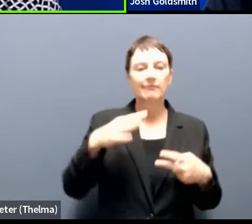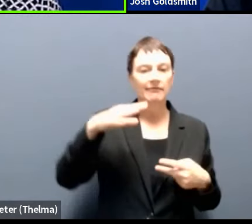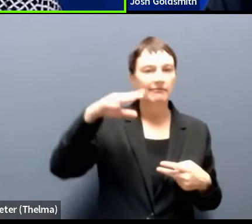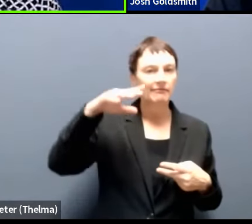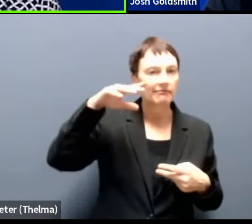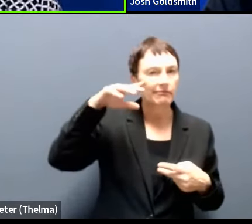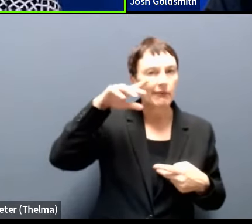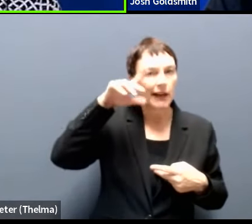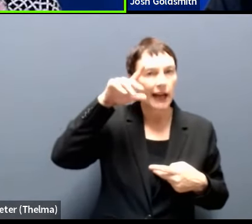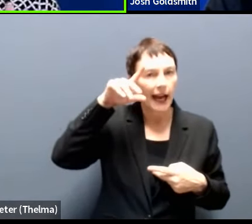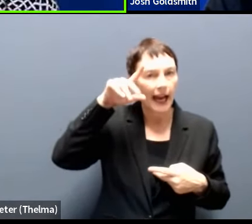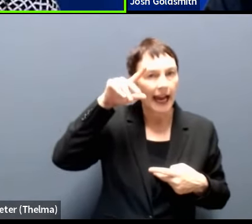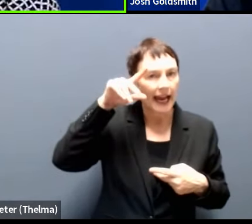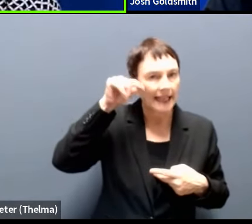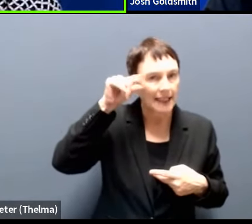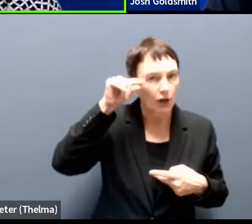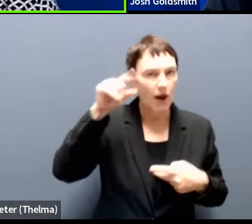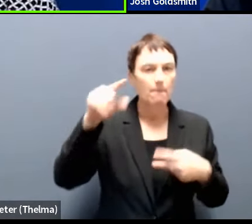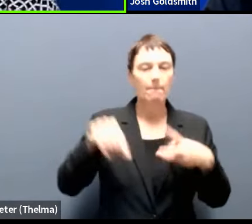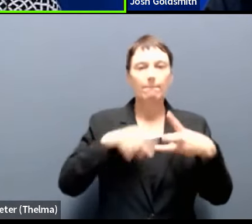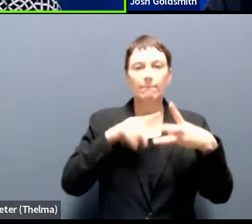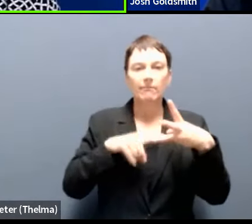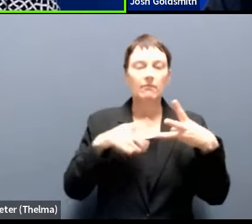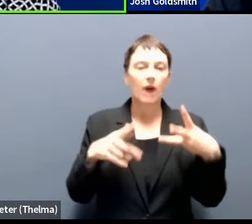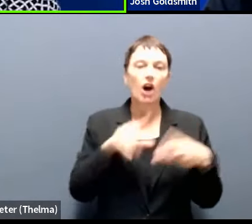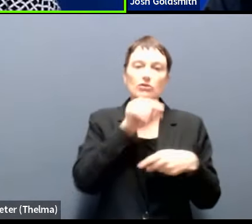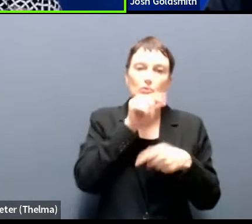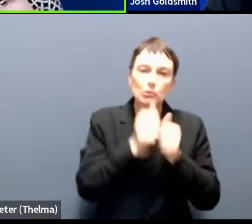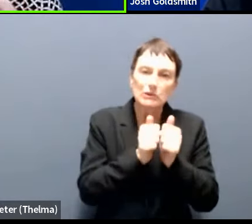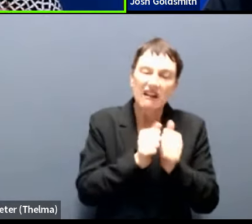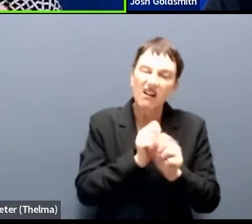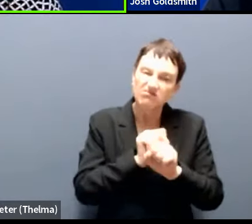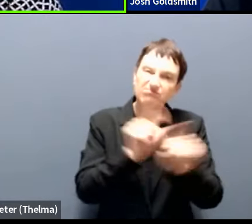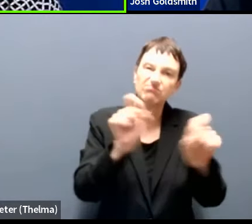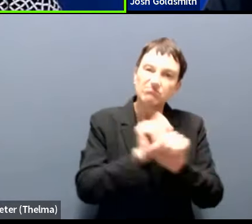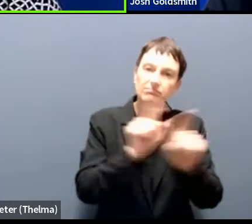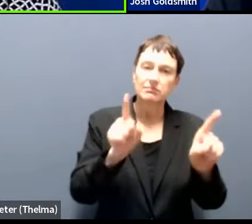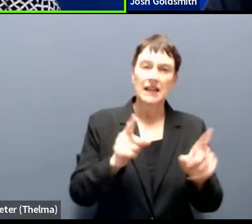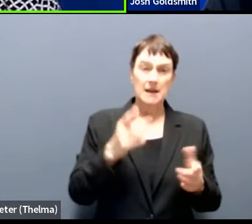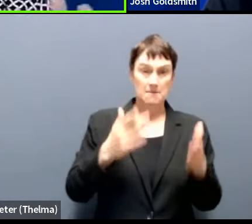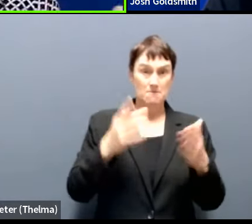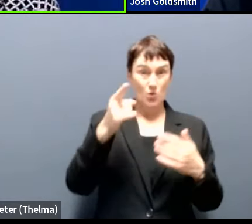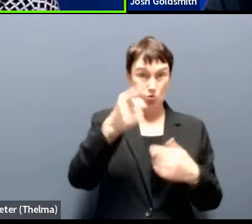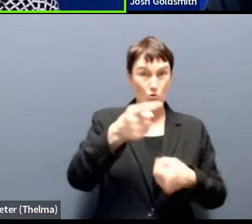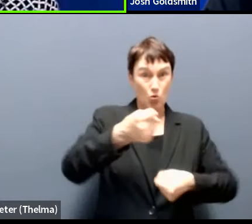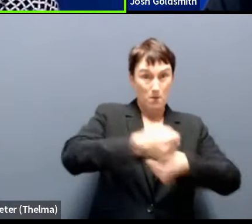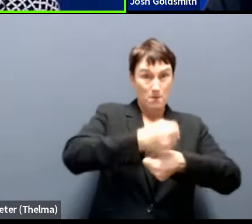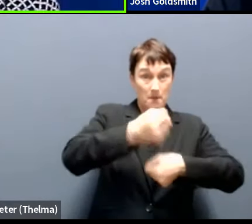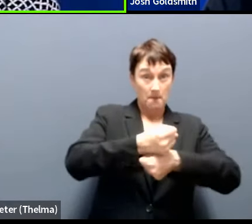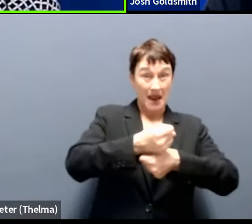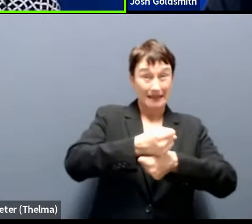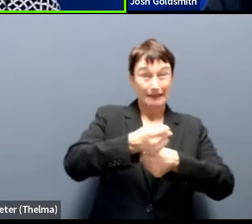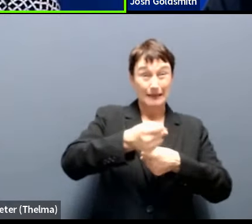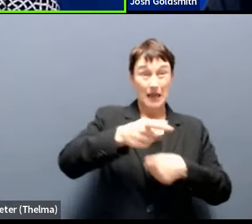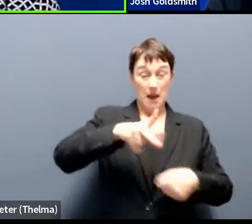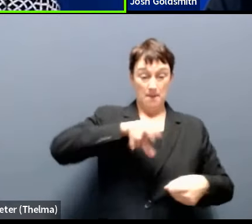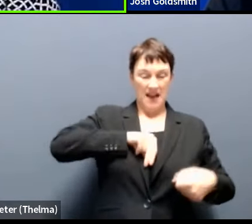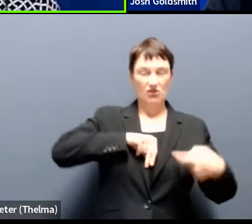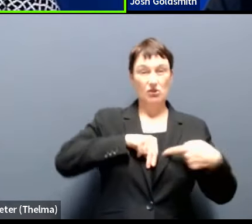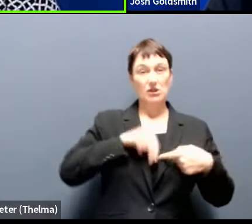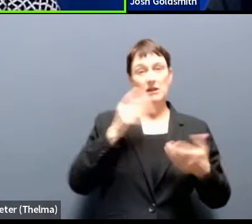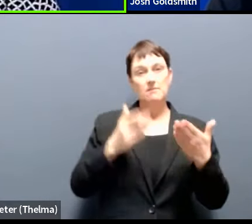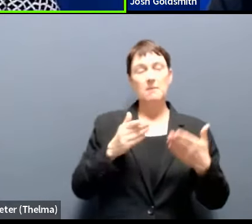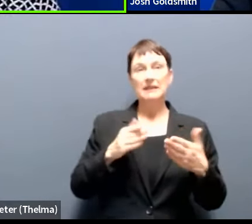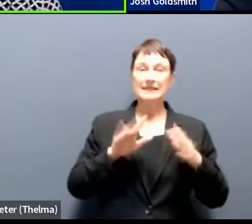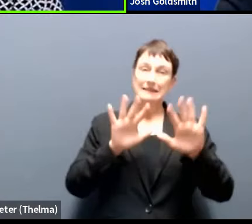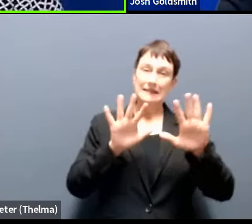badges immediately. So this is going to be sort of a delayed activity. You will generate your badge. Then it takes about 10 to 15